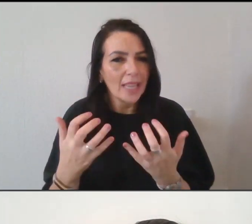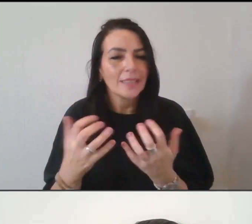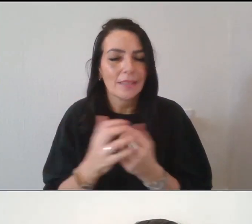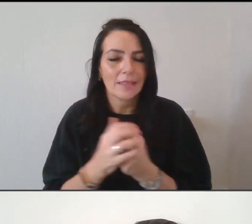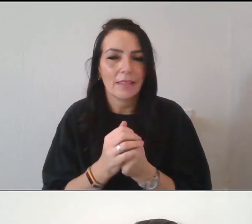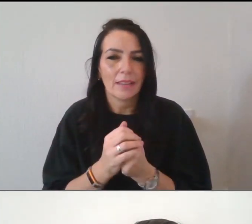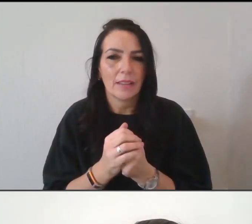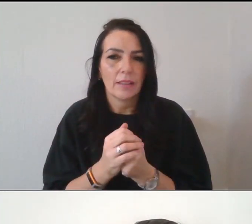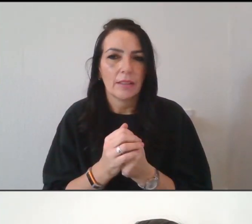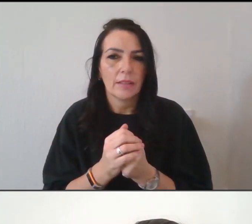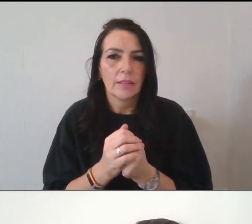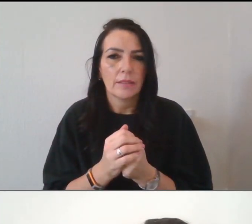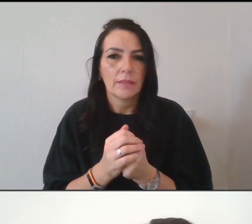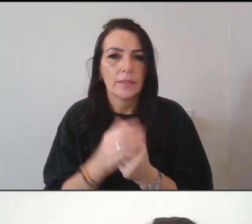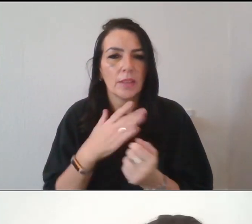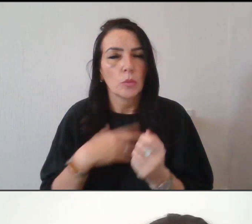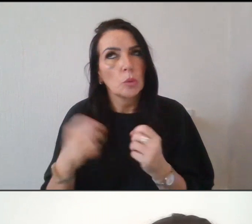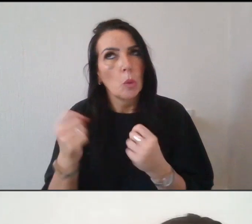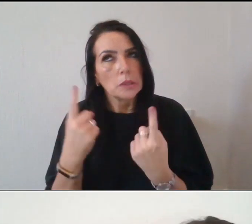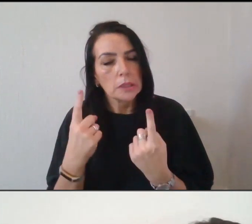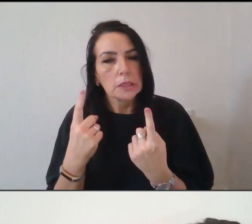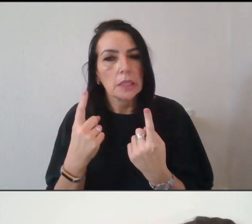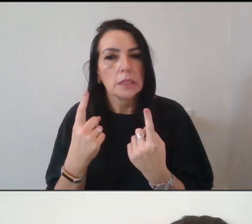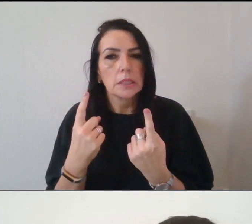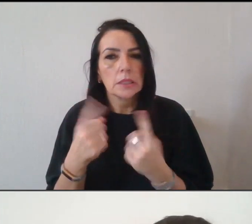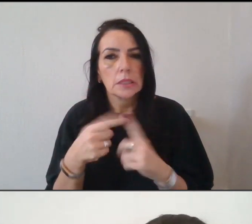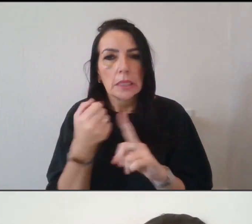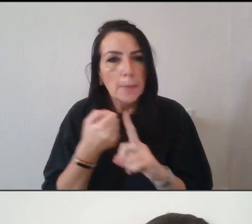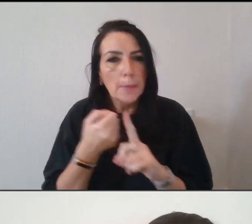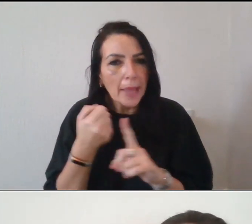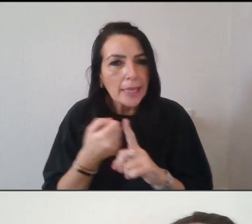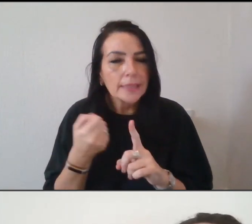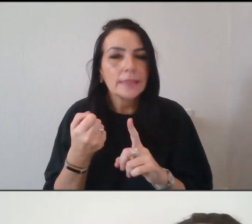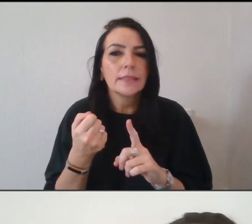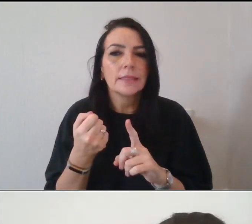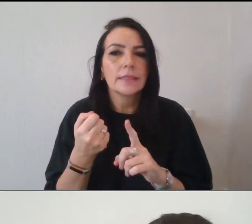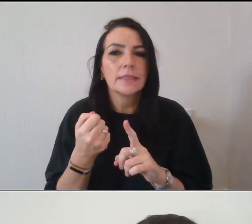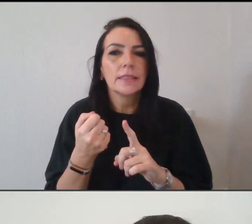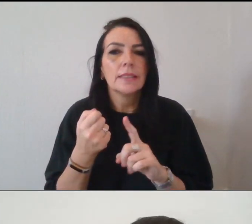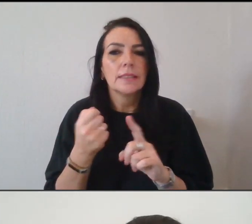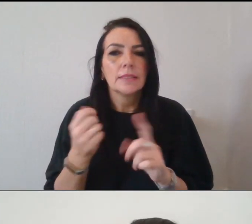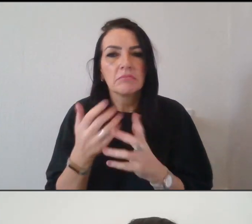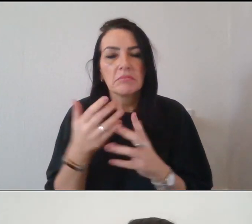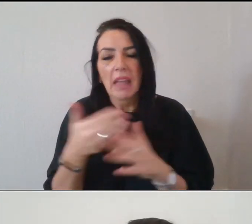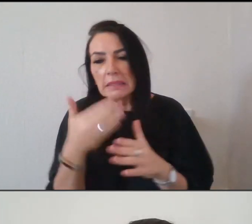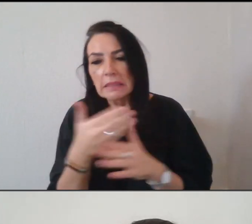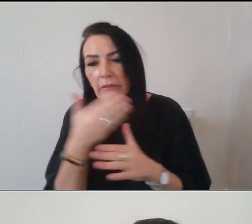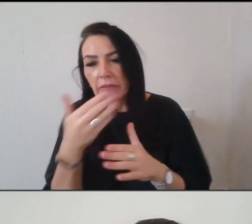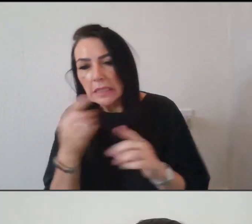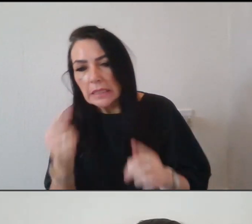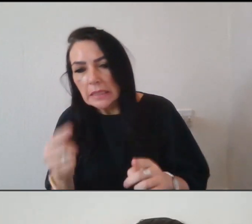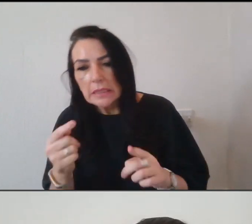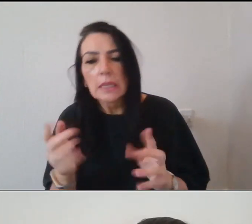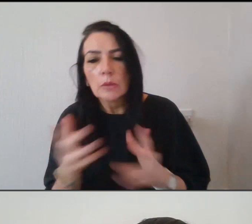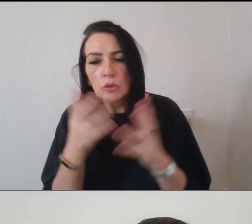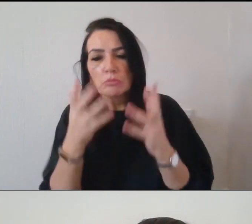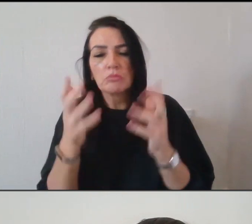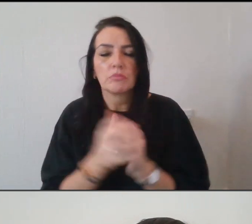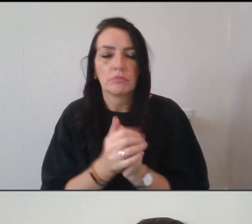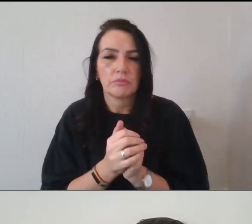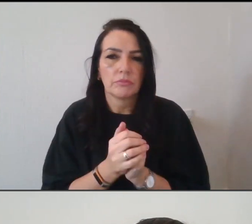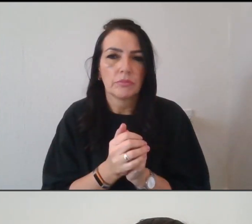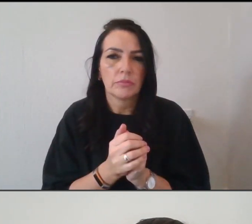wanted to understand about campaigns and inspiring activities, which hopefully we've touched upon today. Although if you'd